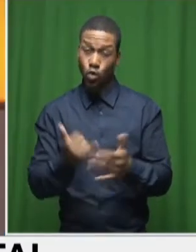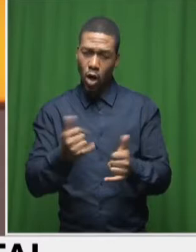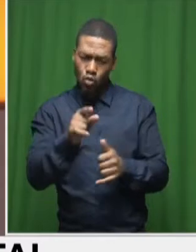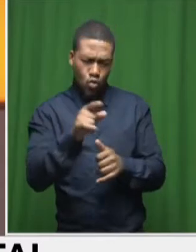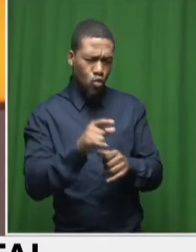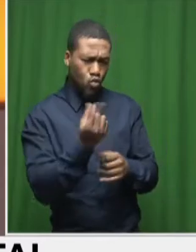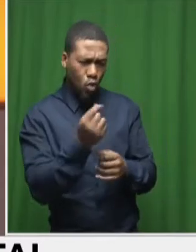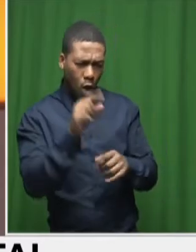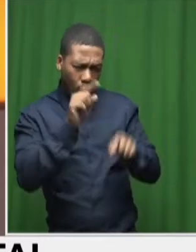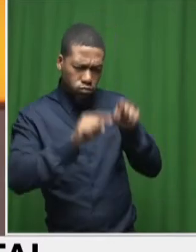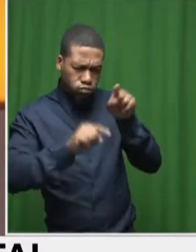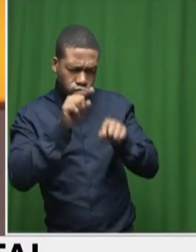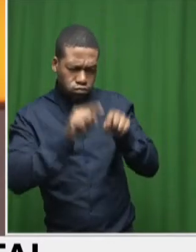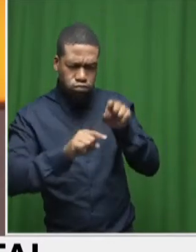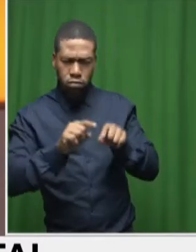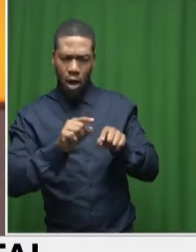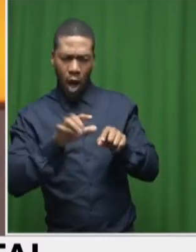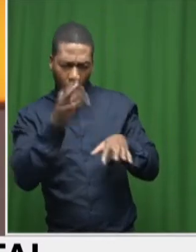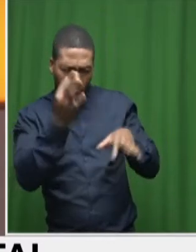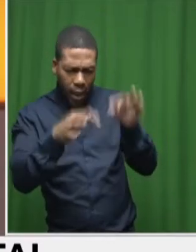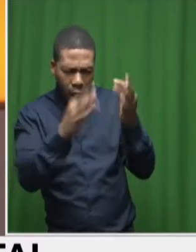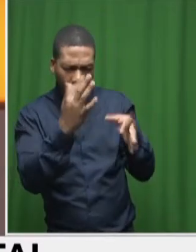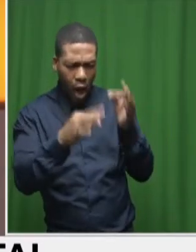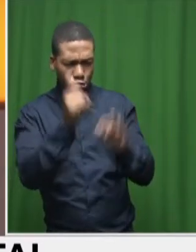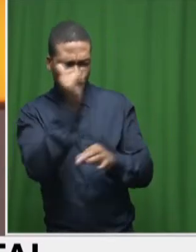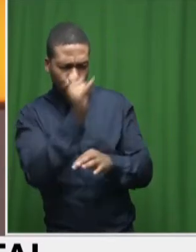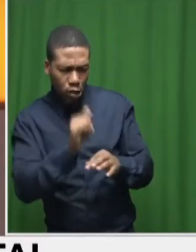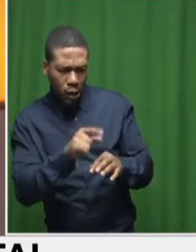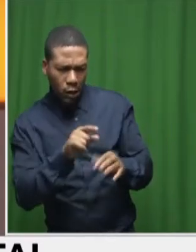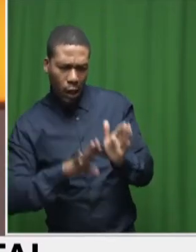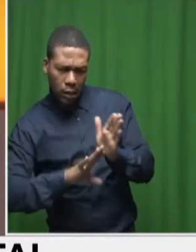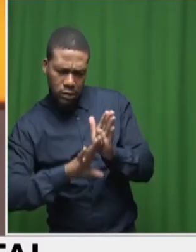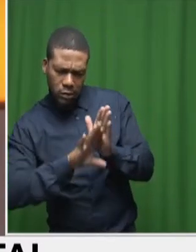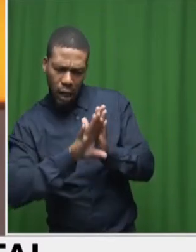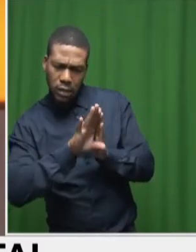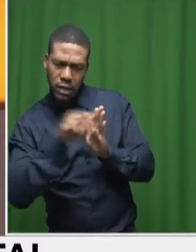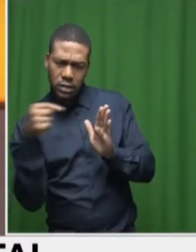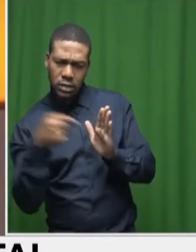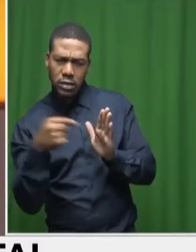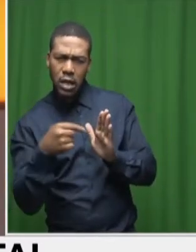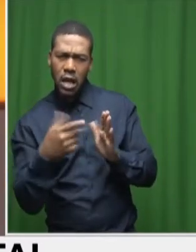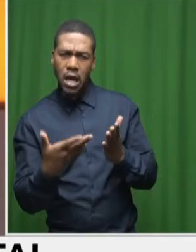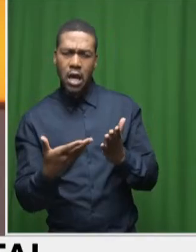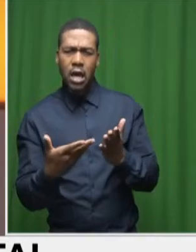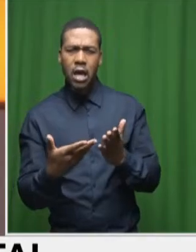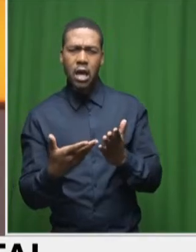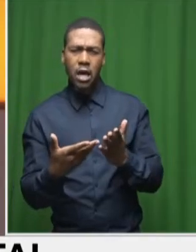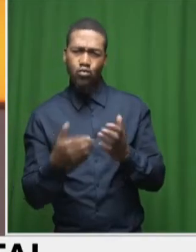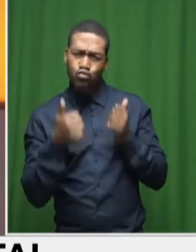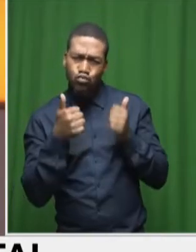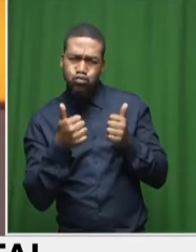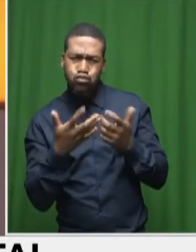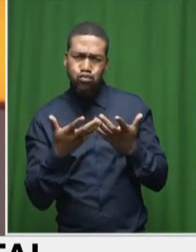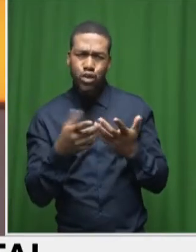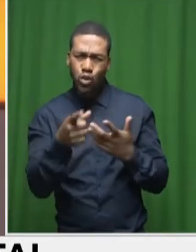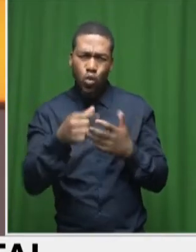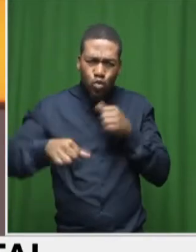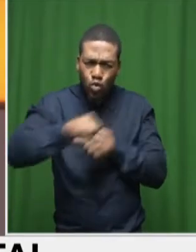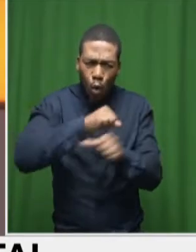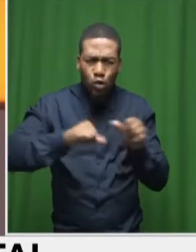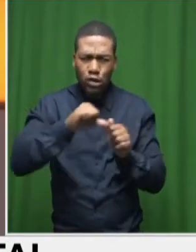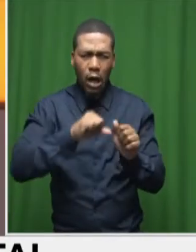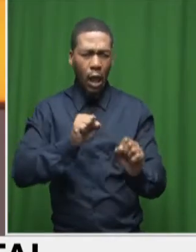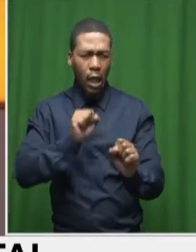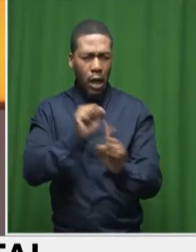diagnosis in terms of the success in the implementation of this platform, so what kind of social impact has it